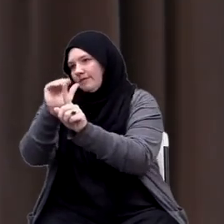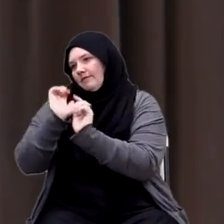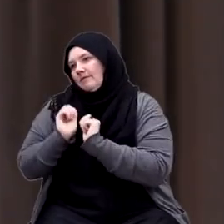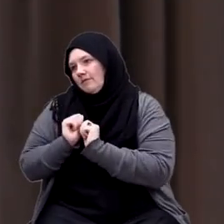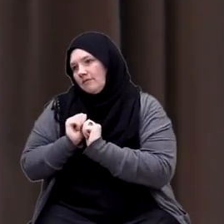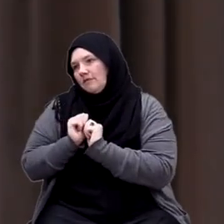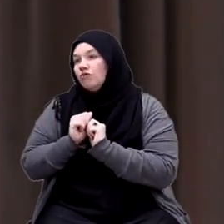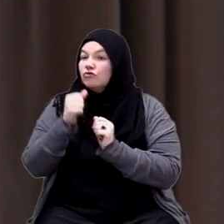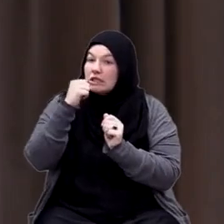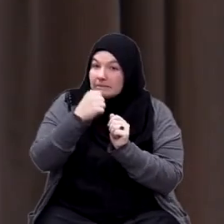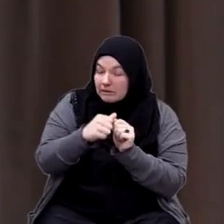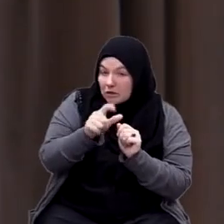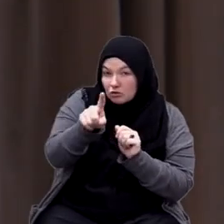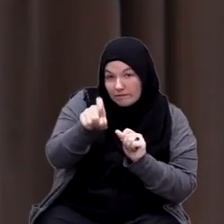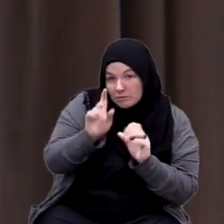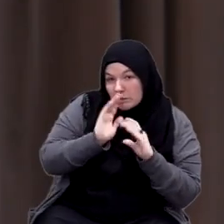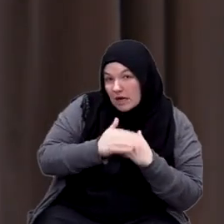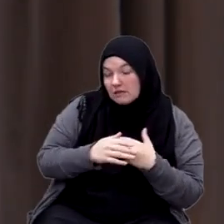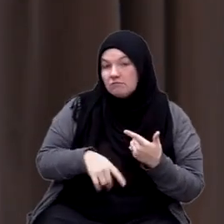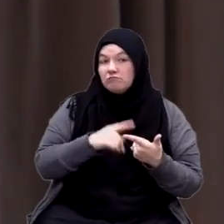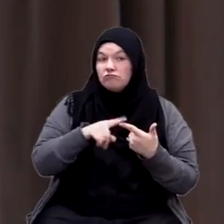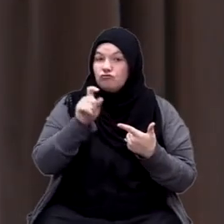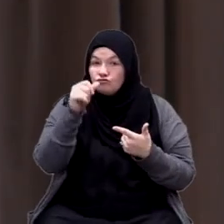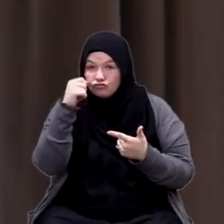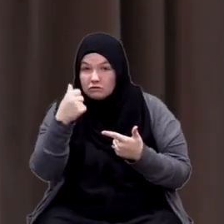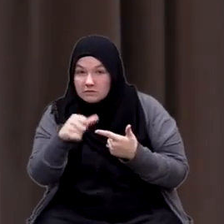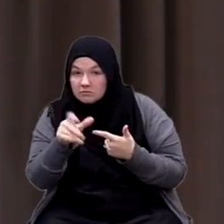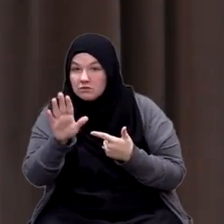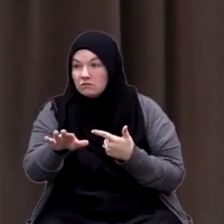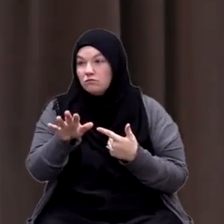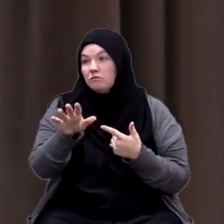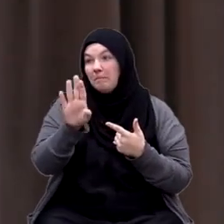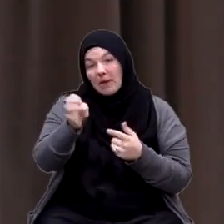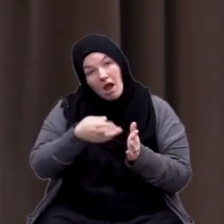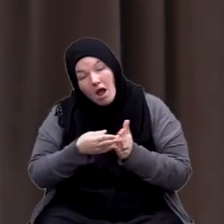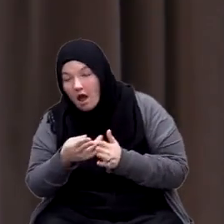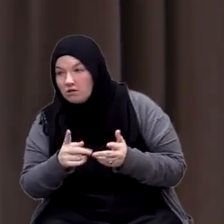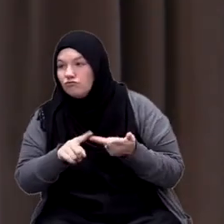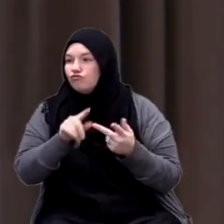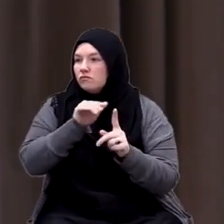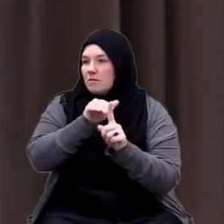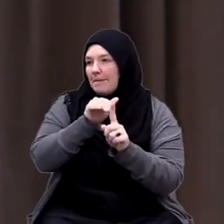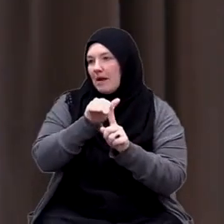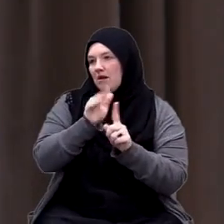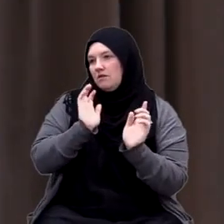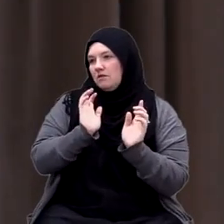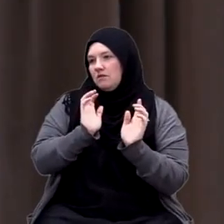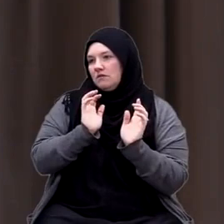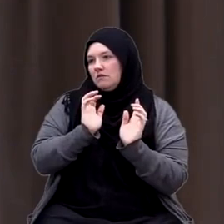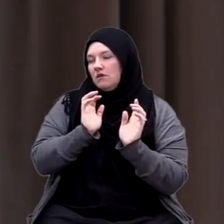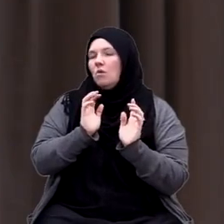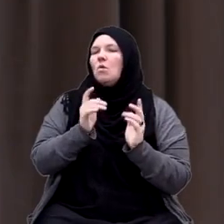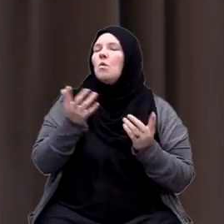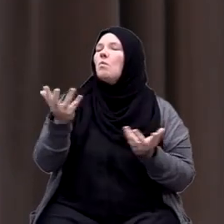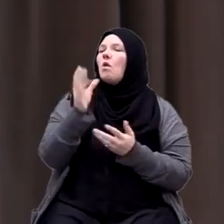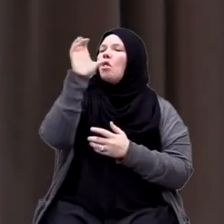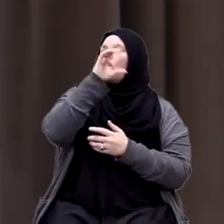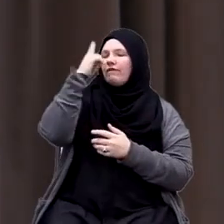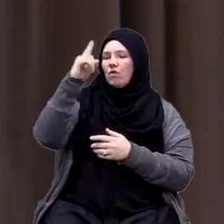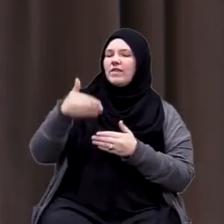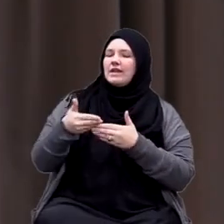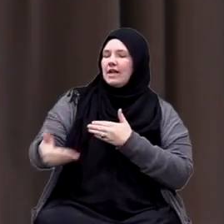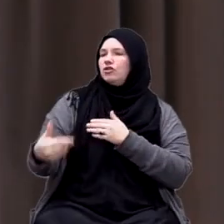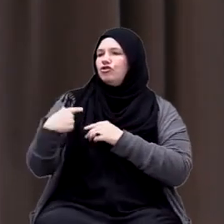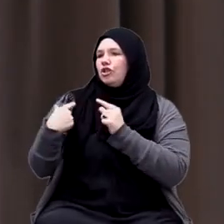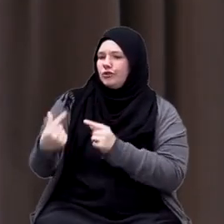of their duties and their responsibilities. So what are we looking for in this upcoming